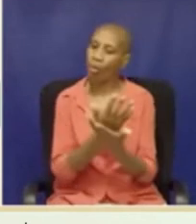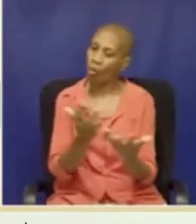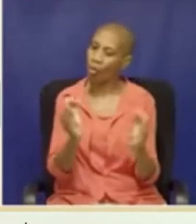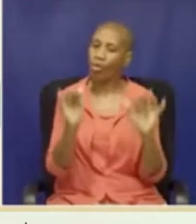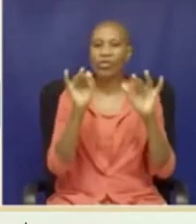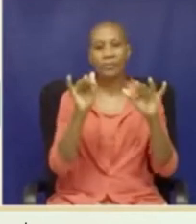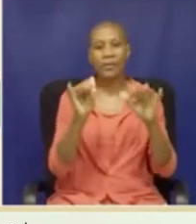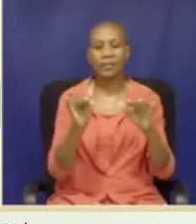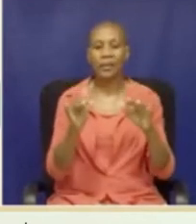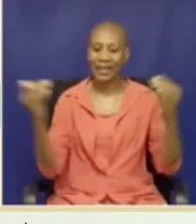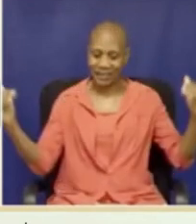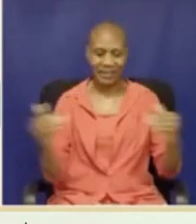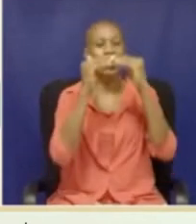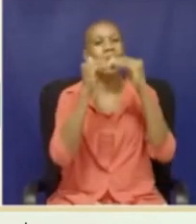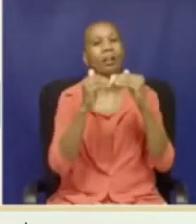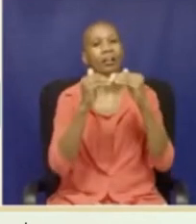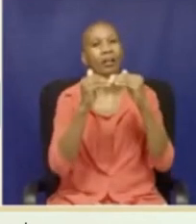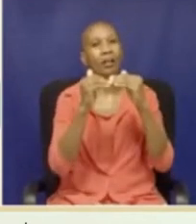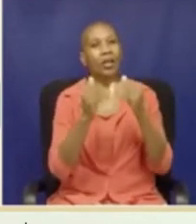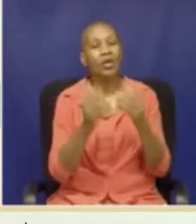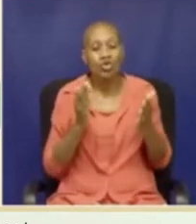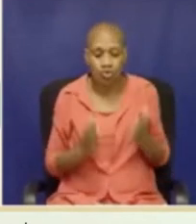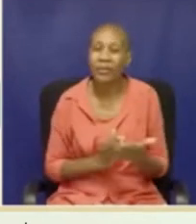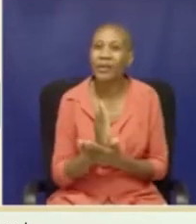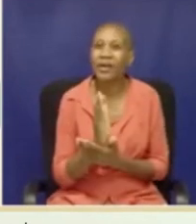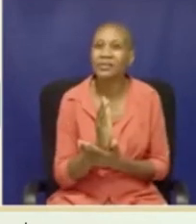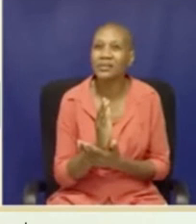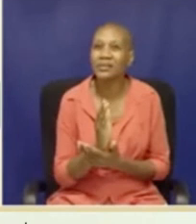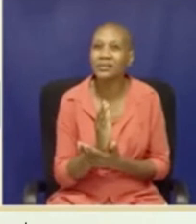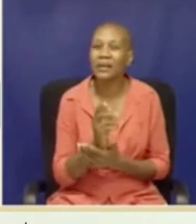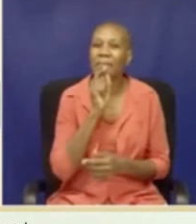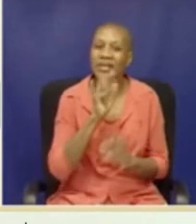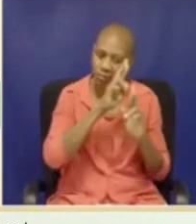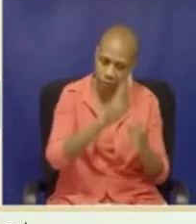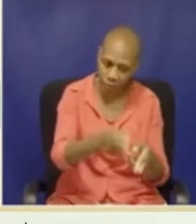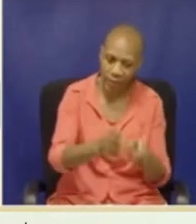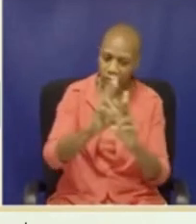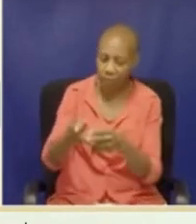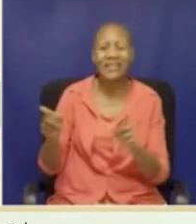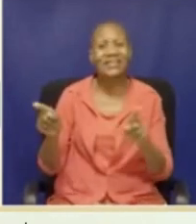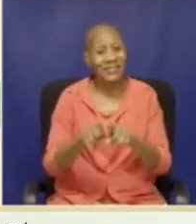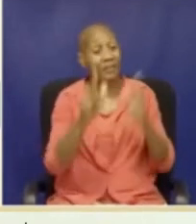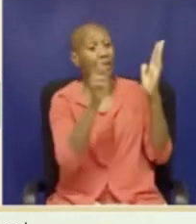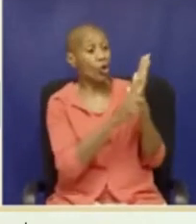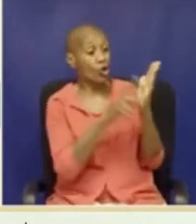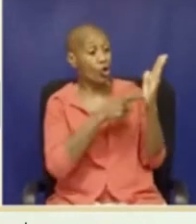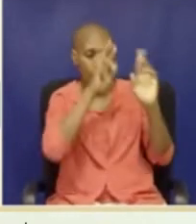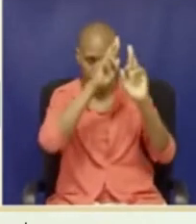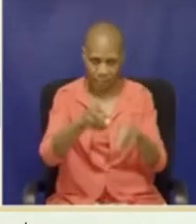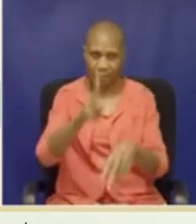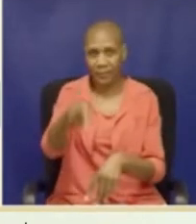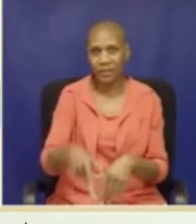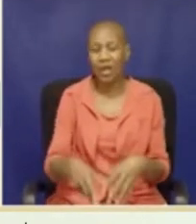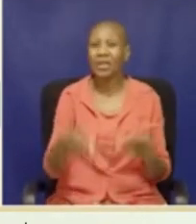the fact that everyone is equal before the law according to the Constitution. Human rights should be respected and the rule of